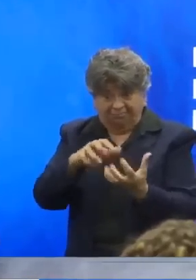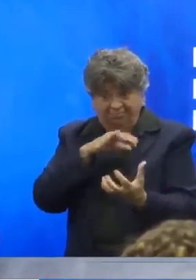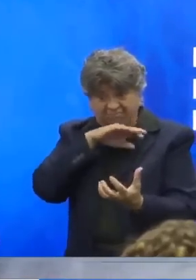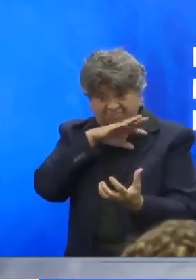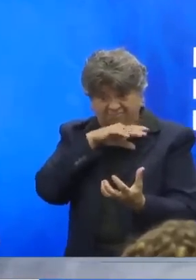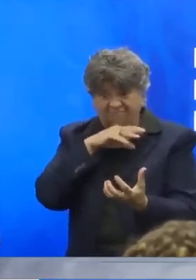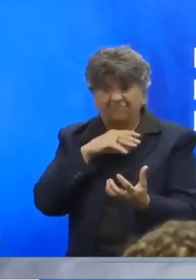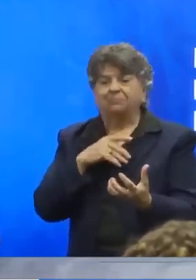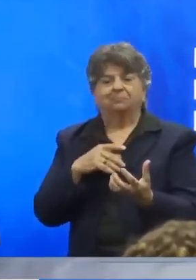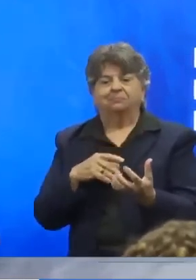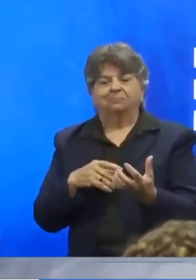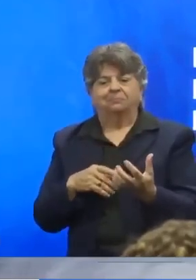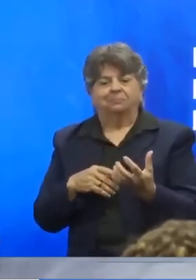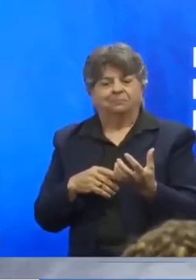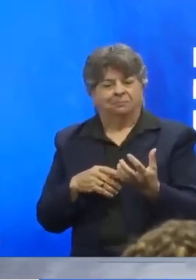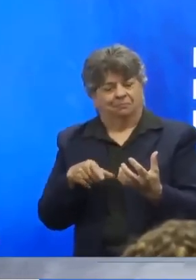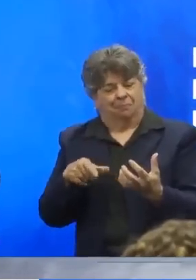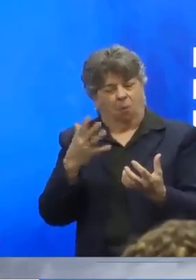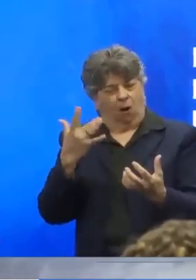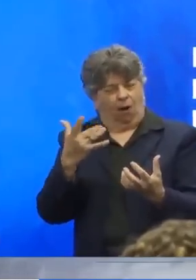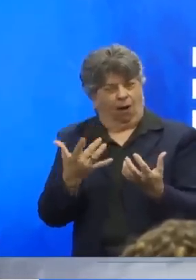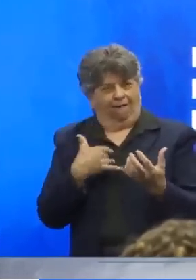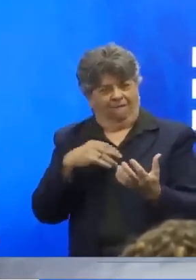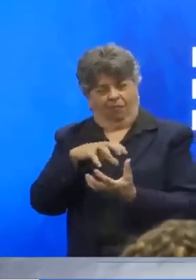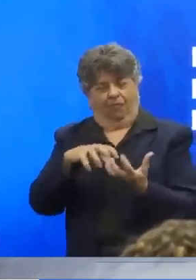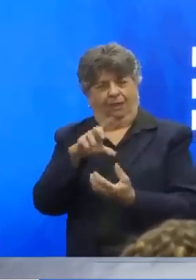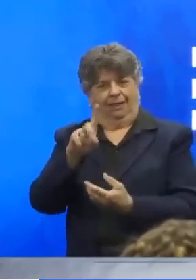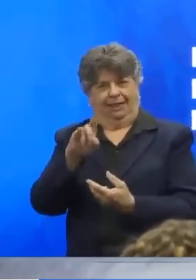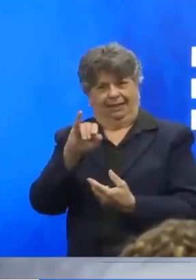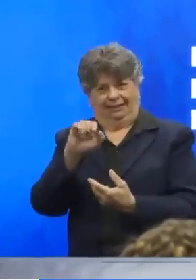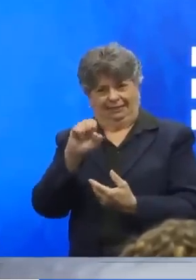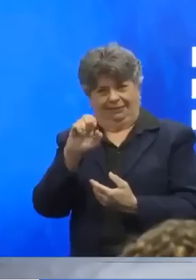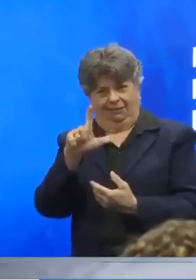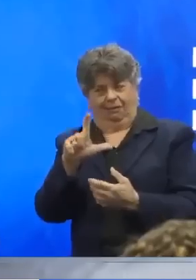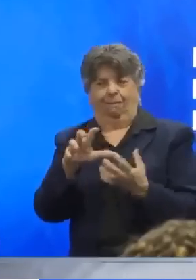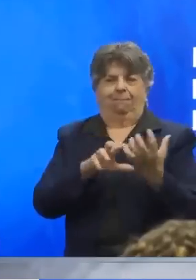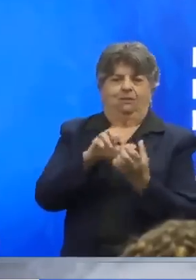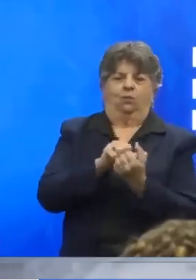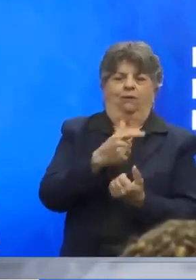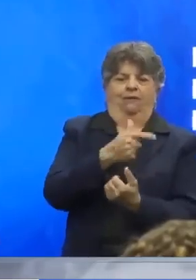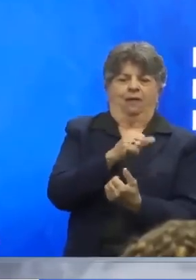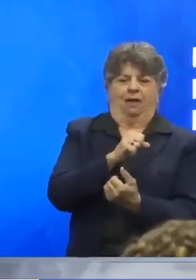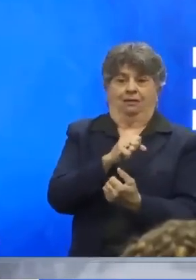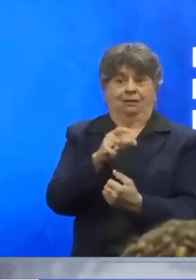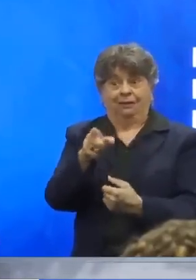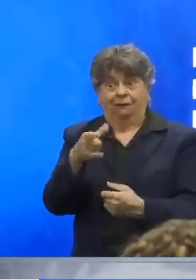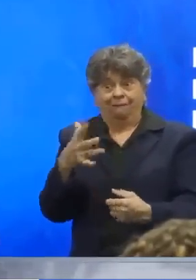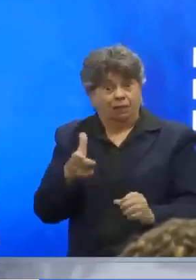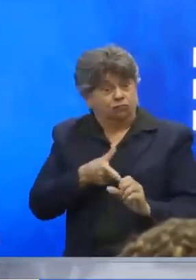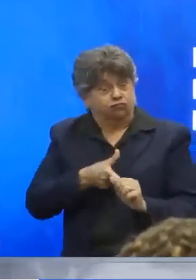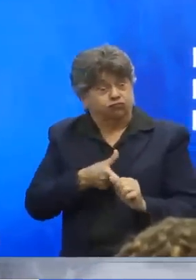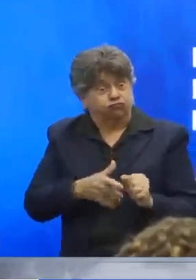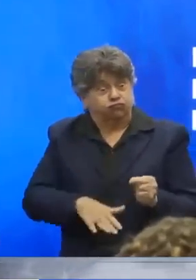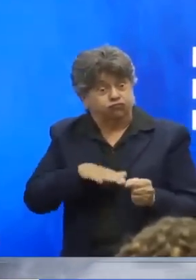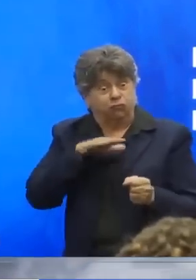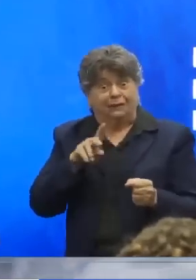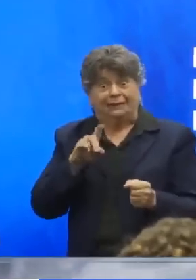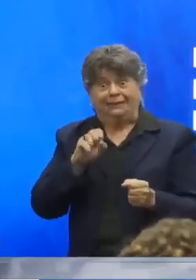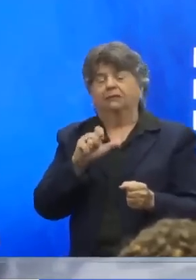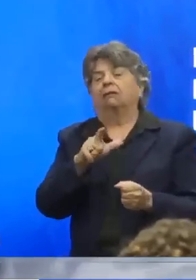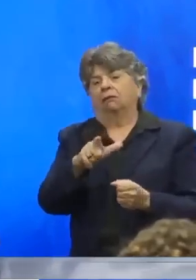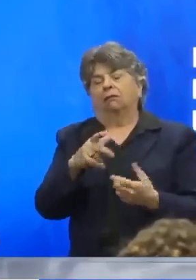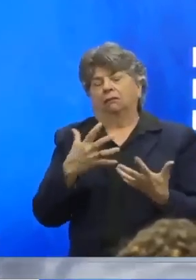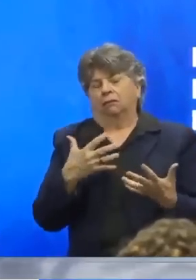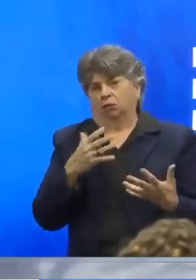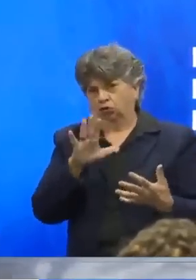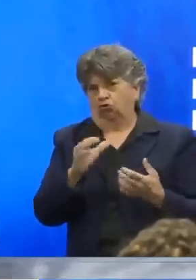get diluted, but if it was all diesel, that's going to cause a problem. So check that out for those stations. We don't think this is going to end